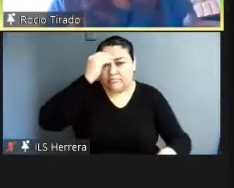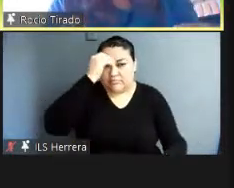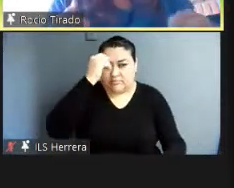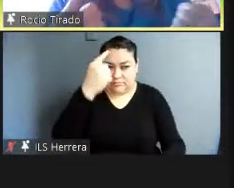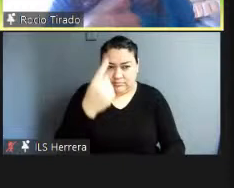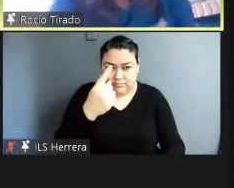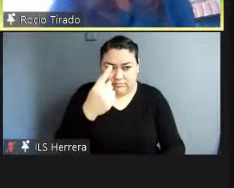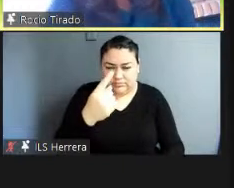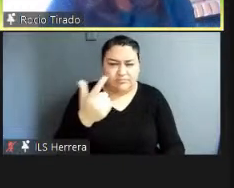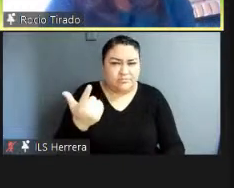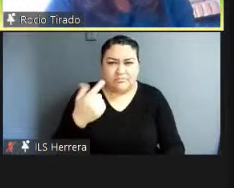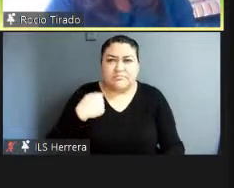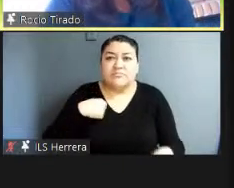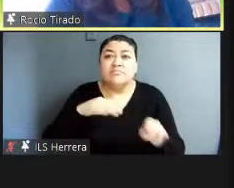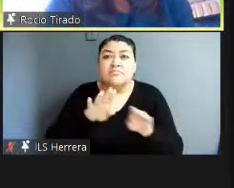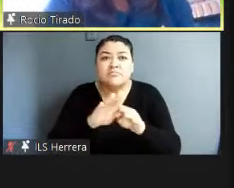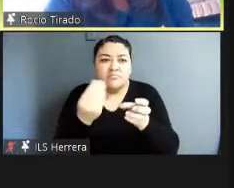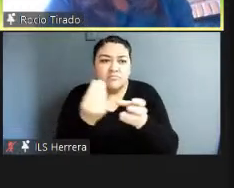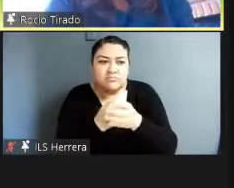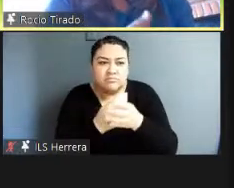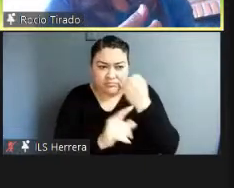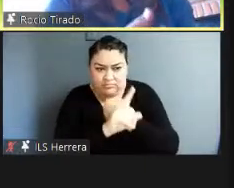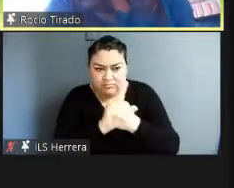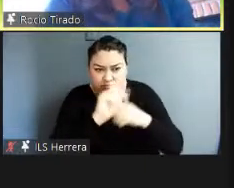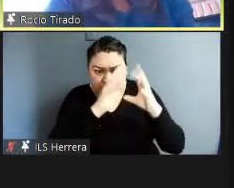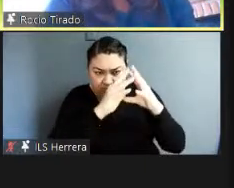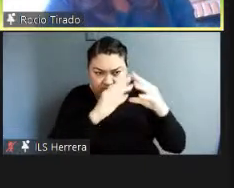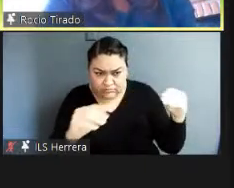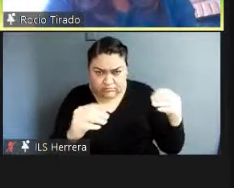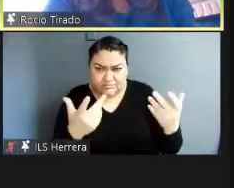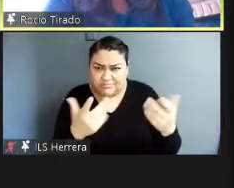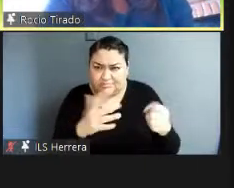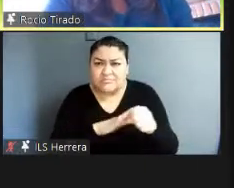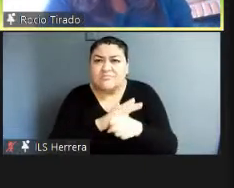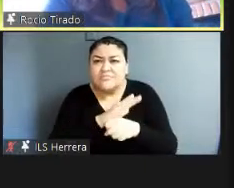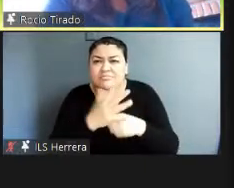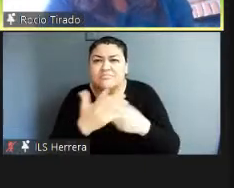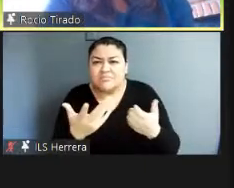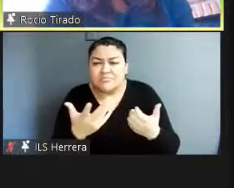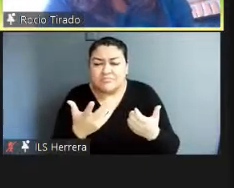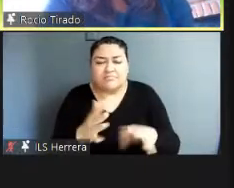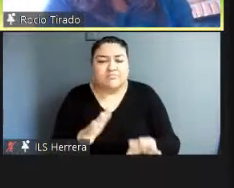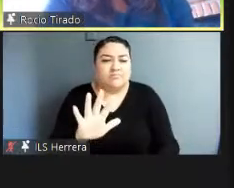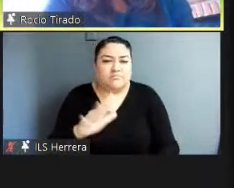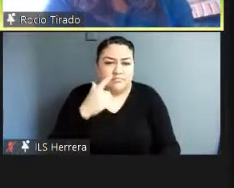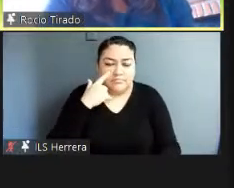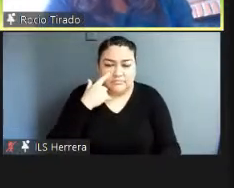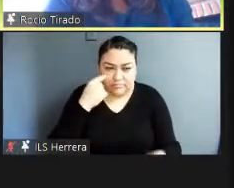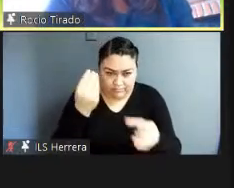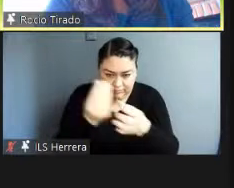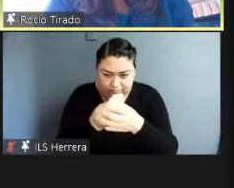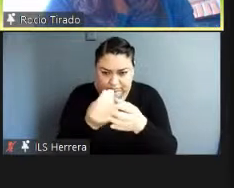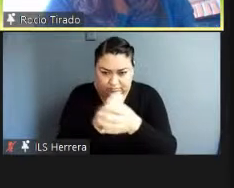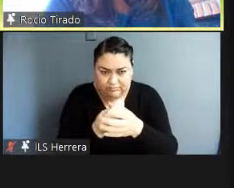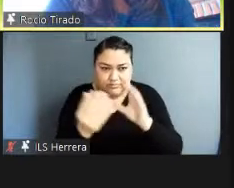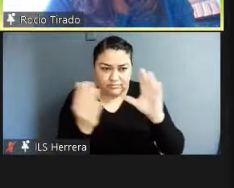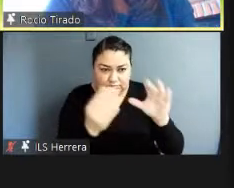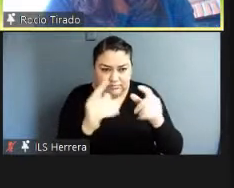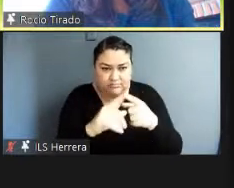competency-based teachers. This is one of the challenges. How are we intending to address this challenge, or what are our proposals? First of